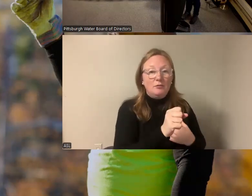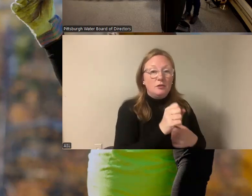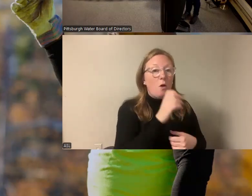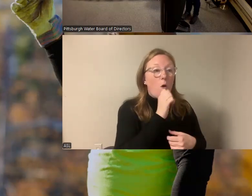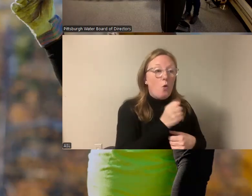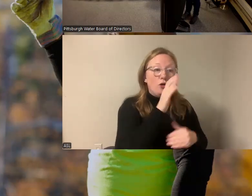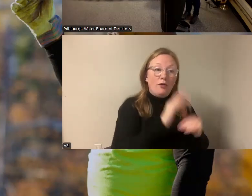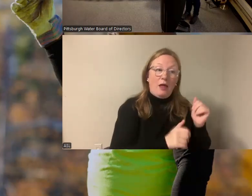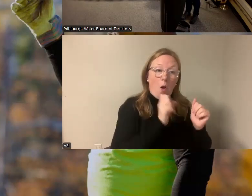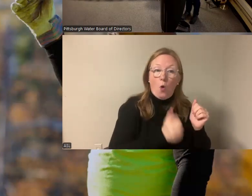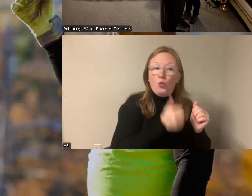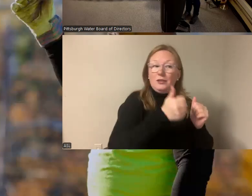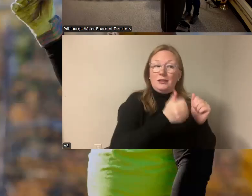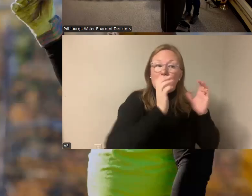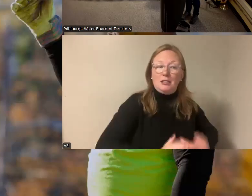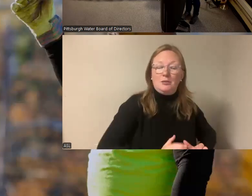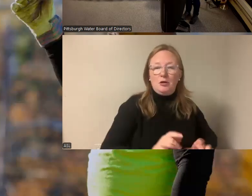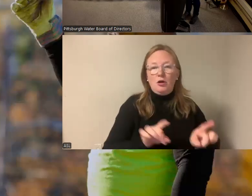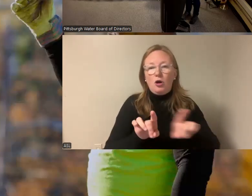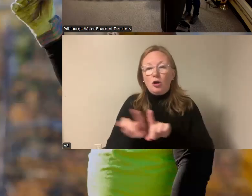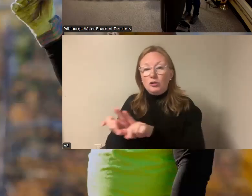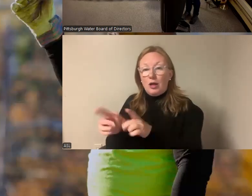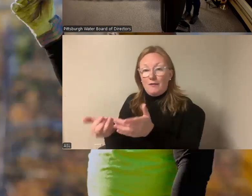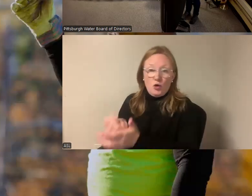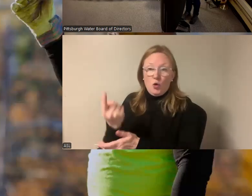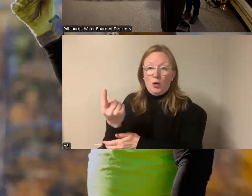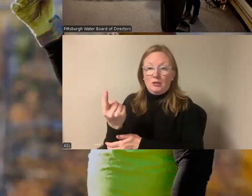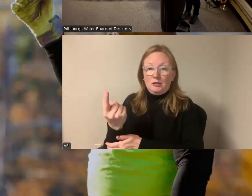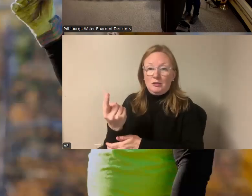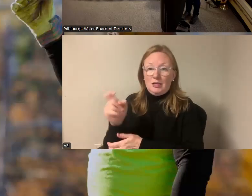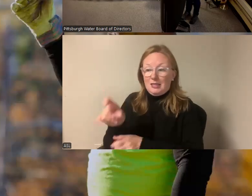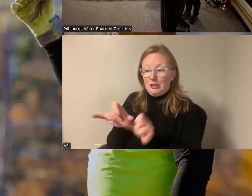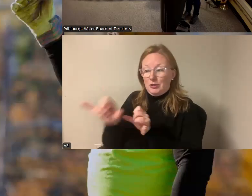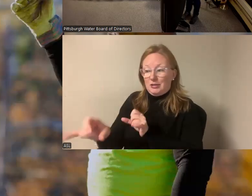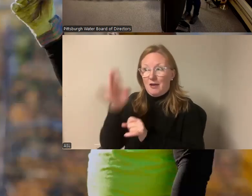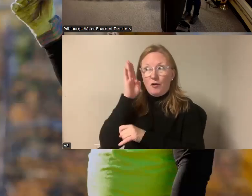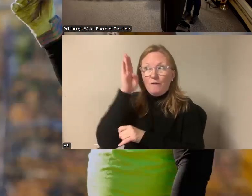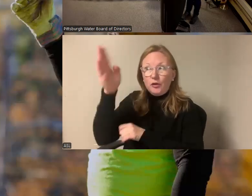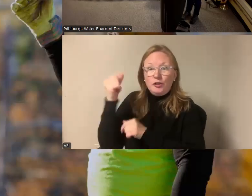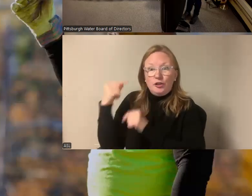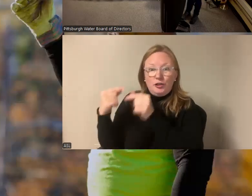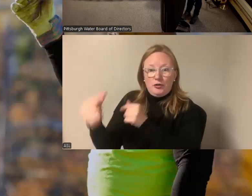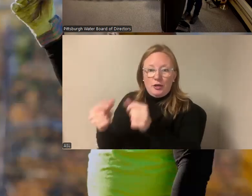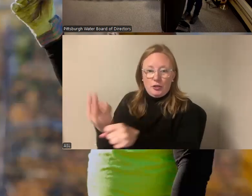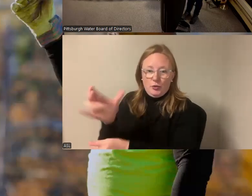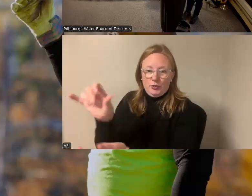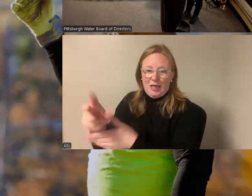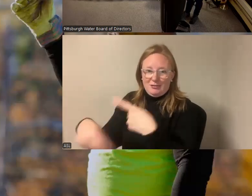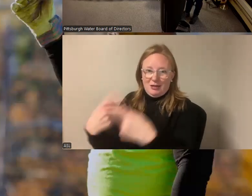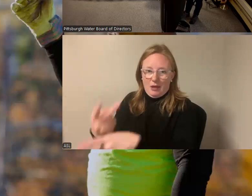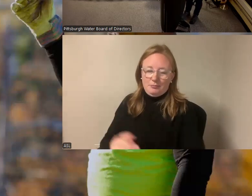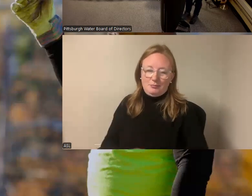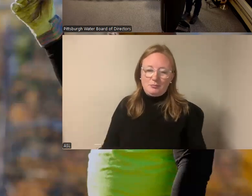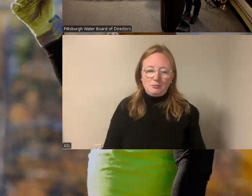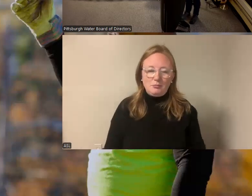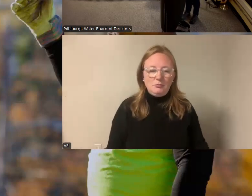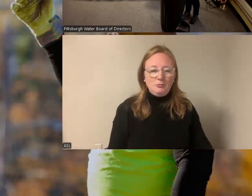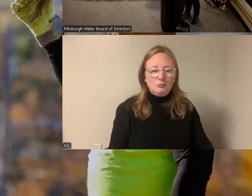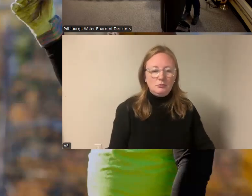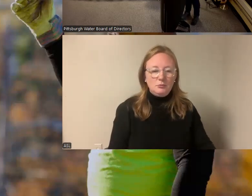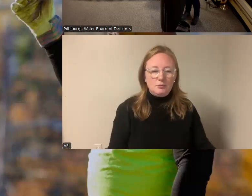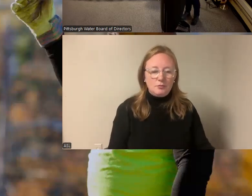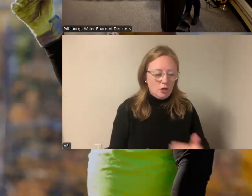customer. We also have valves that are being installed today and need to be there for future generations. So I'd say, you know, regardless